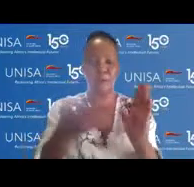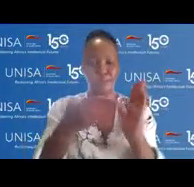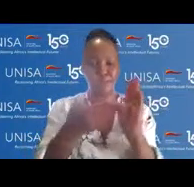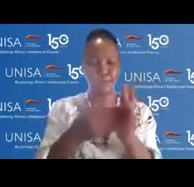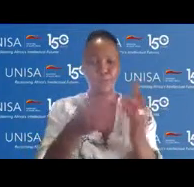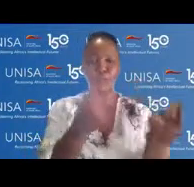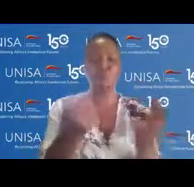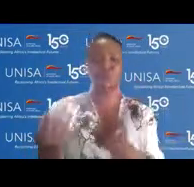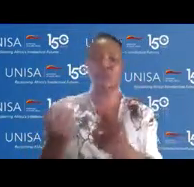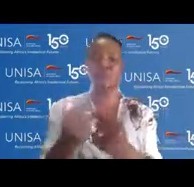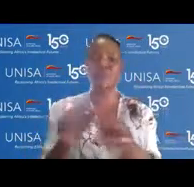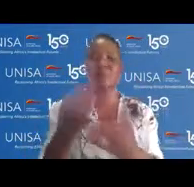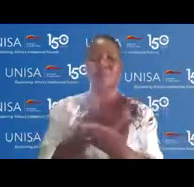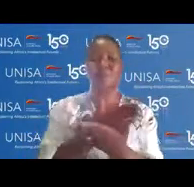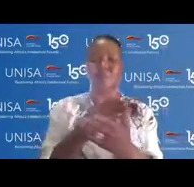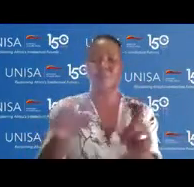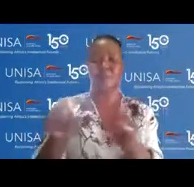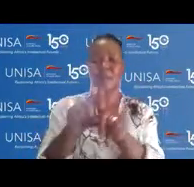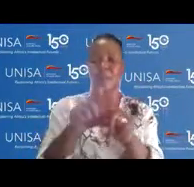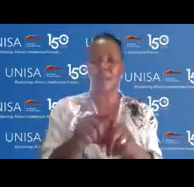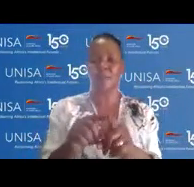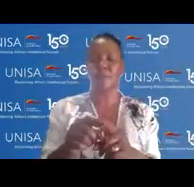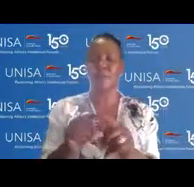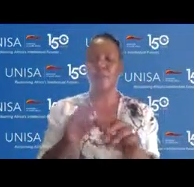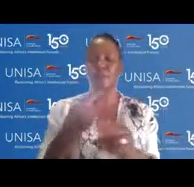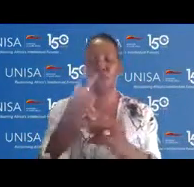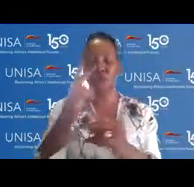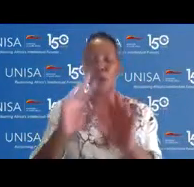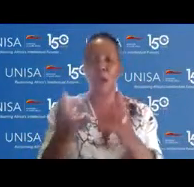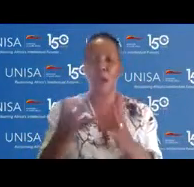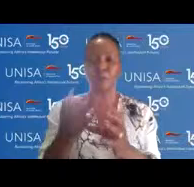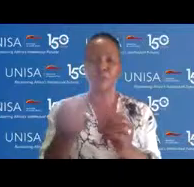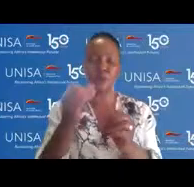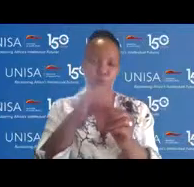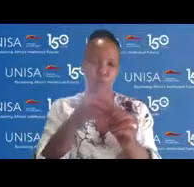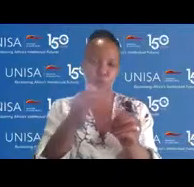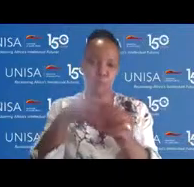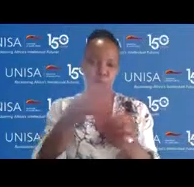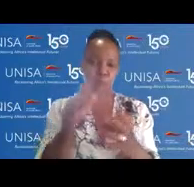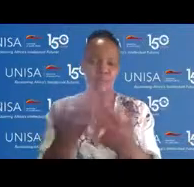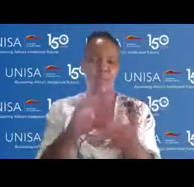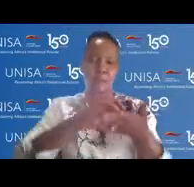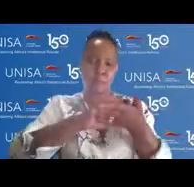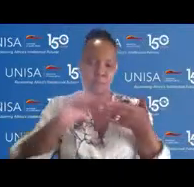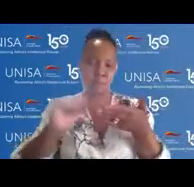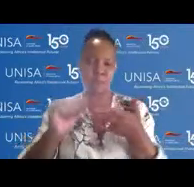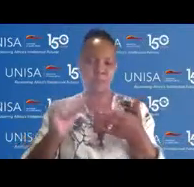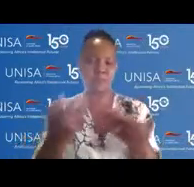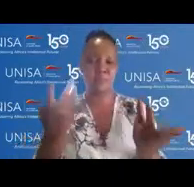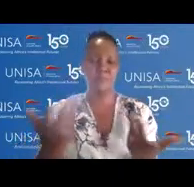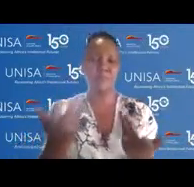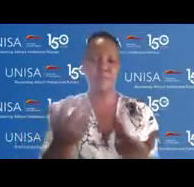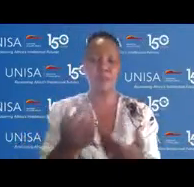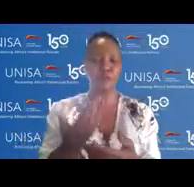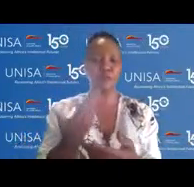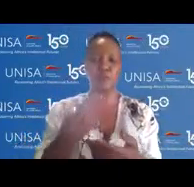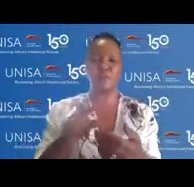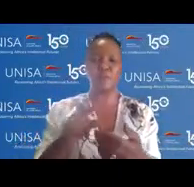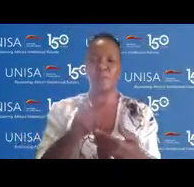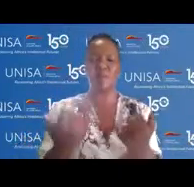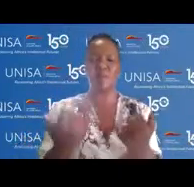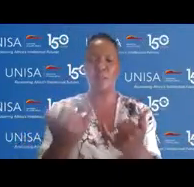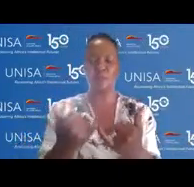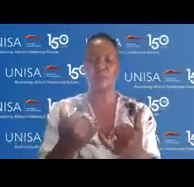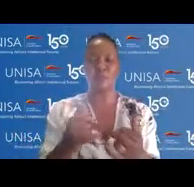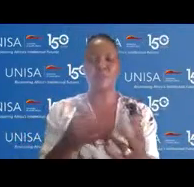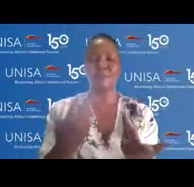actually want to show you guys how to install it. So I'm going to also remove it, saying I don't need it now for the next few seconds.